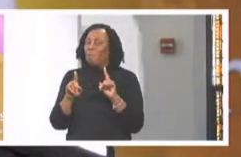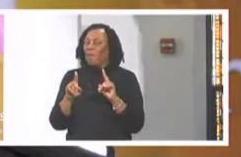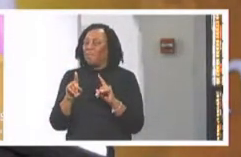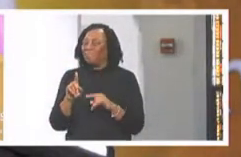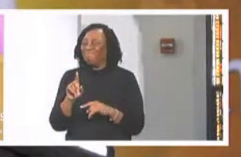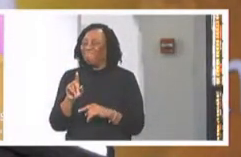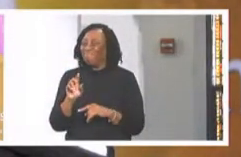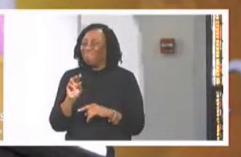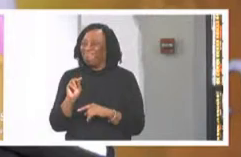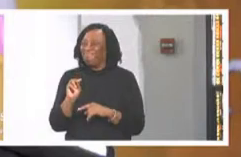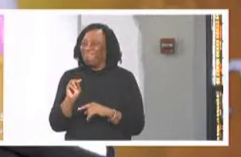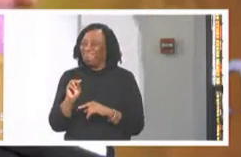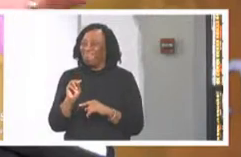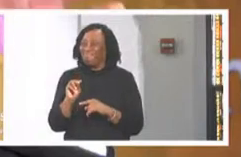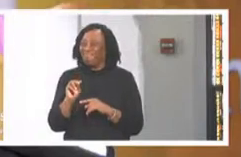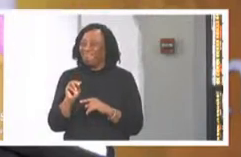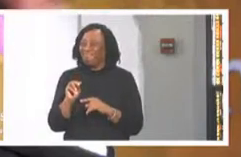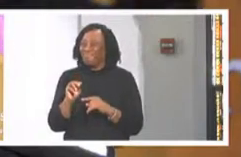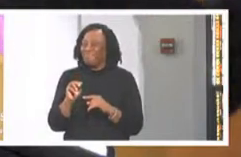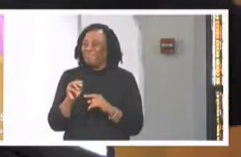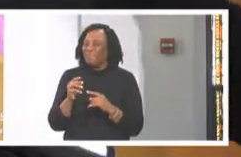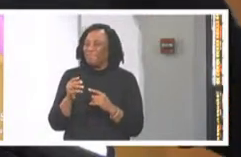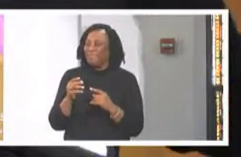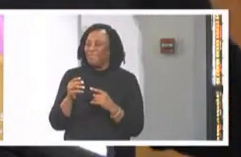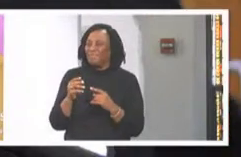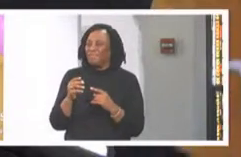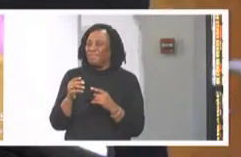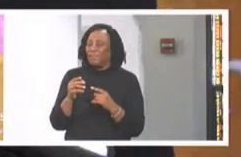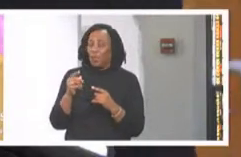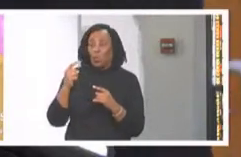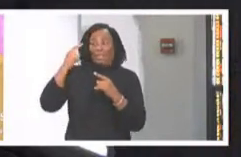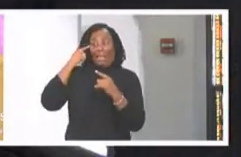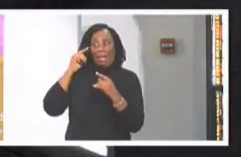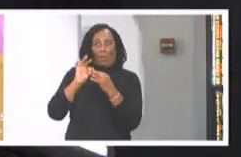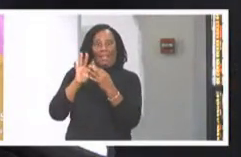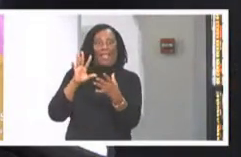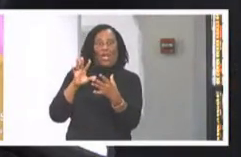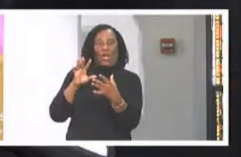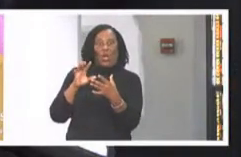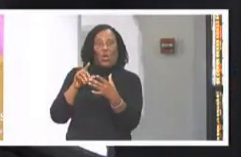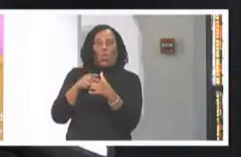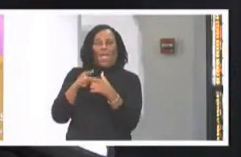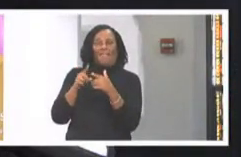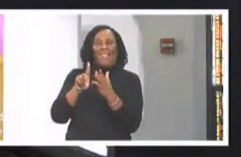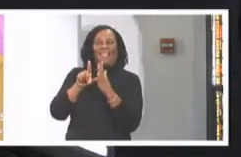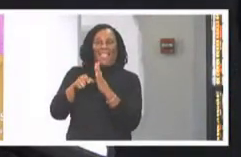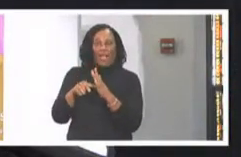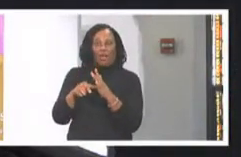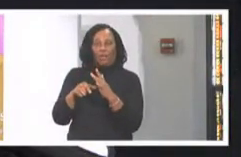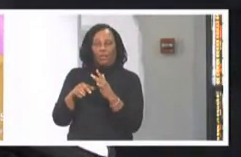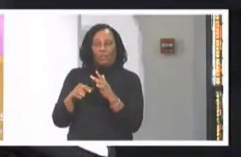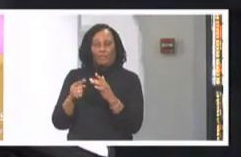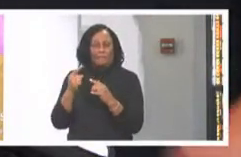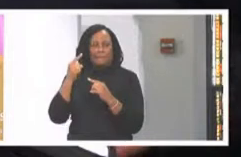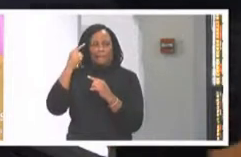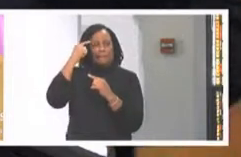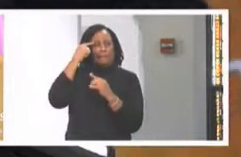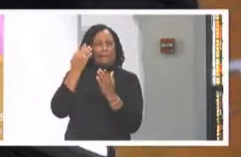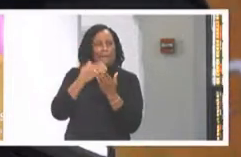sometimes that becomes our default, and we go right back there. We remember what such and such did, what they